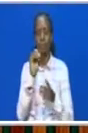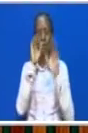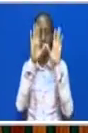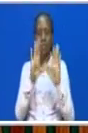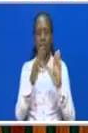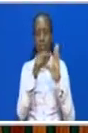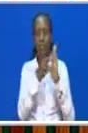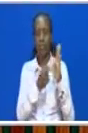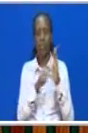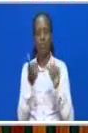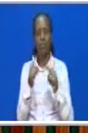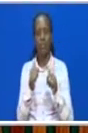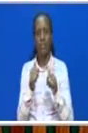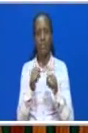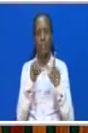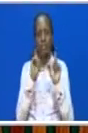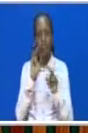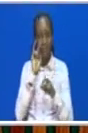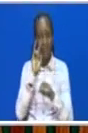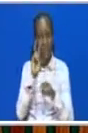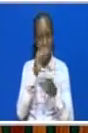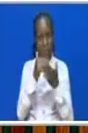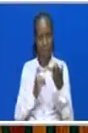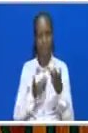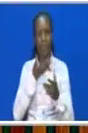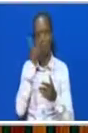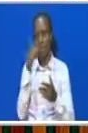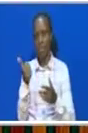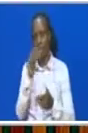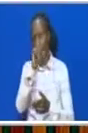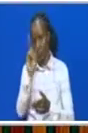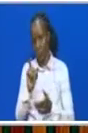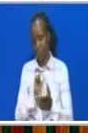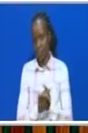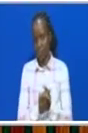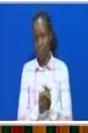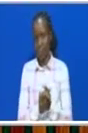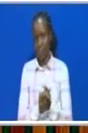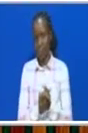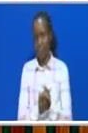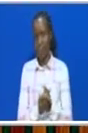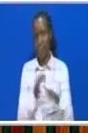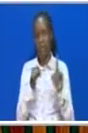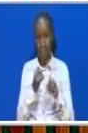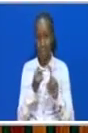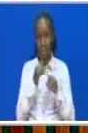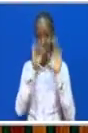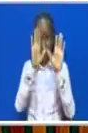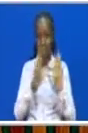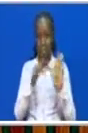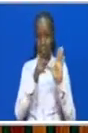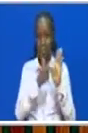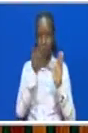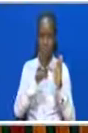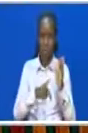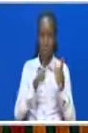important points that you have to look at before you answer any question? The first important point is